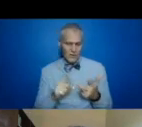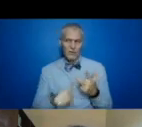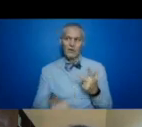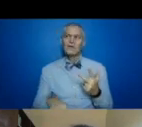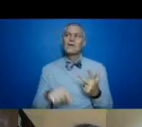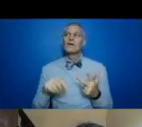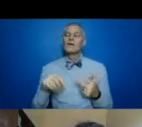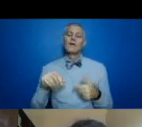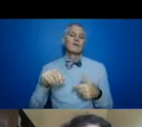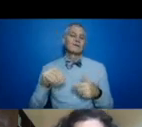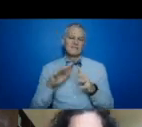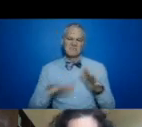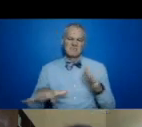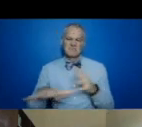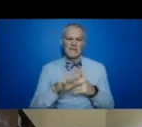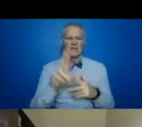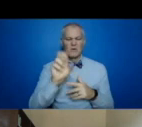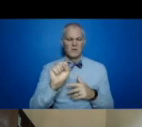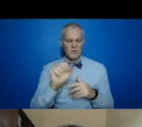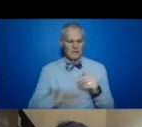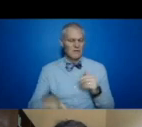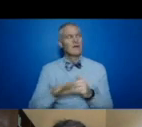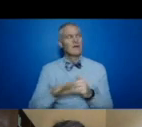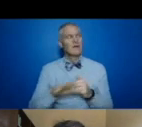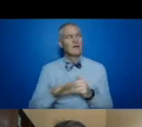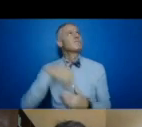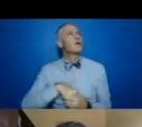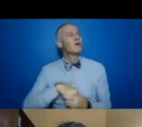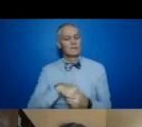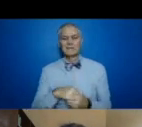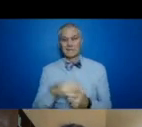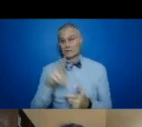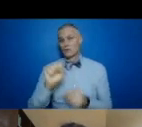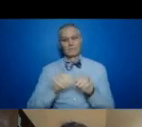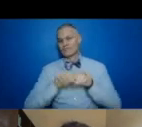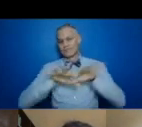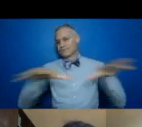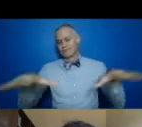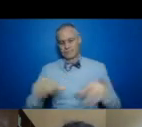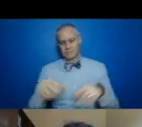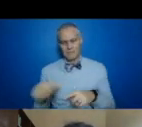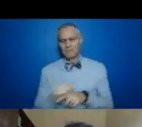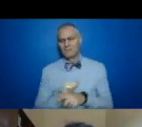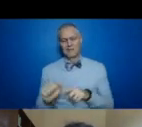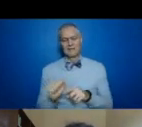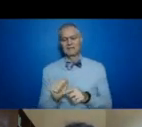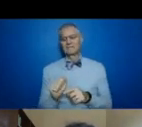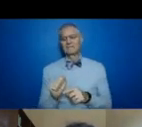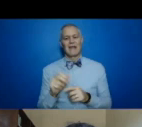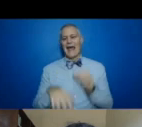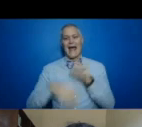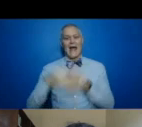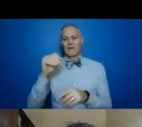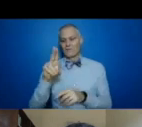in the United States. And so I've been involved, well, and far beyond the United States as well. My practice has taken me well outside of the